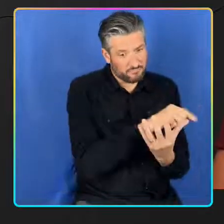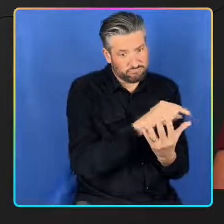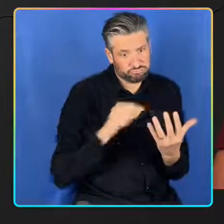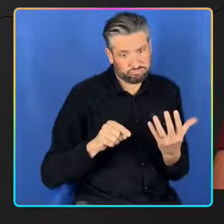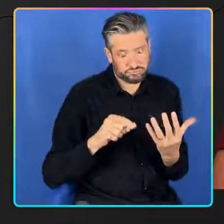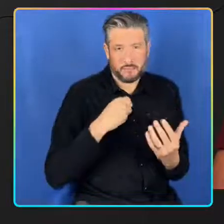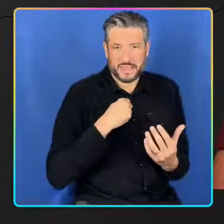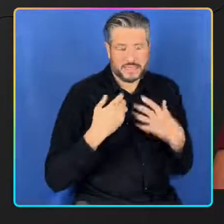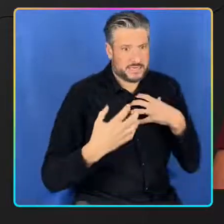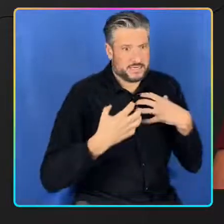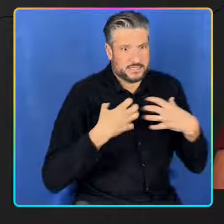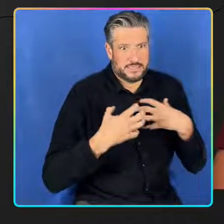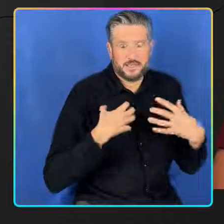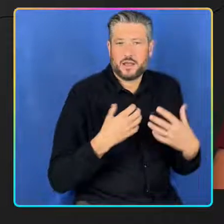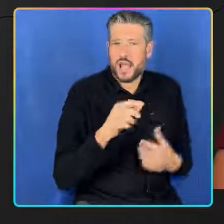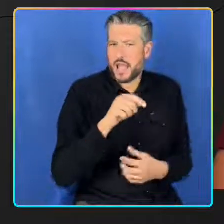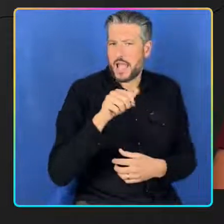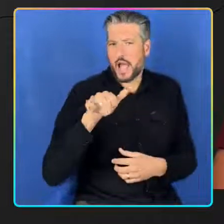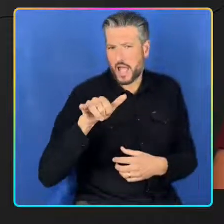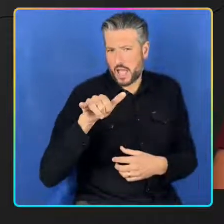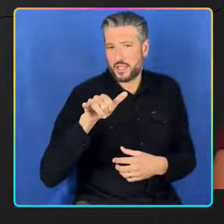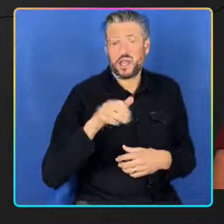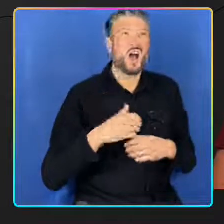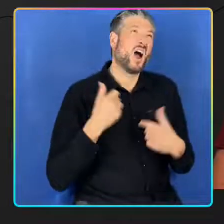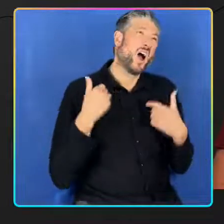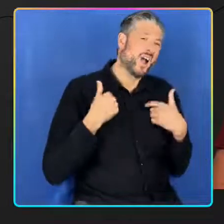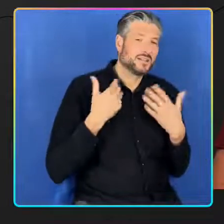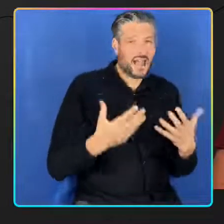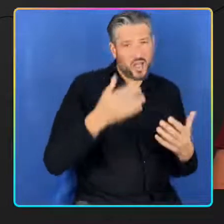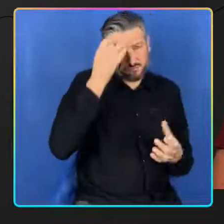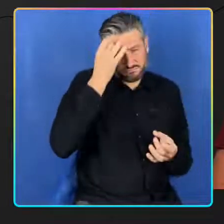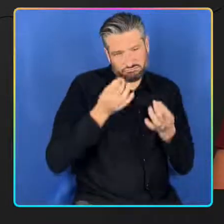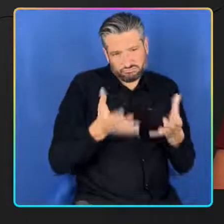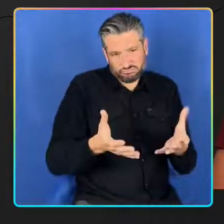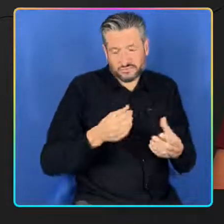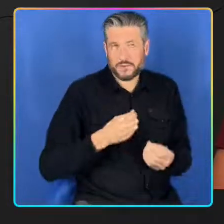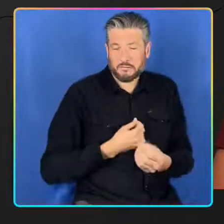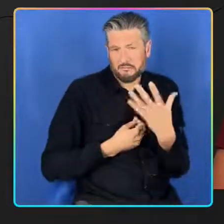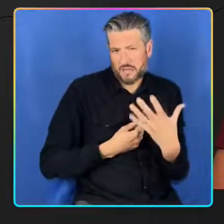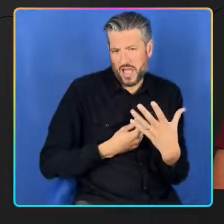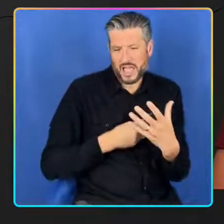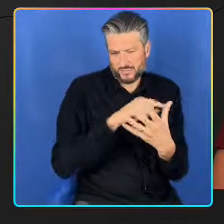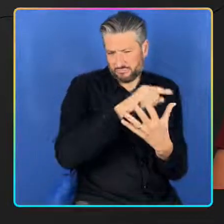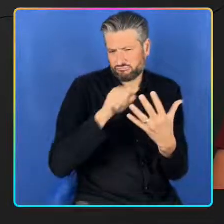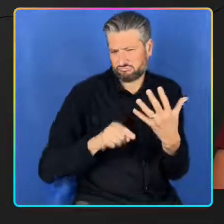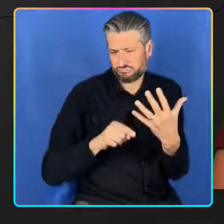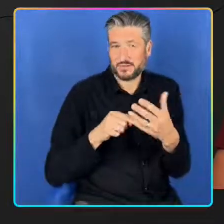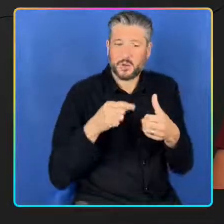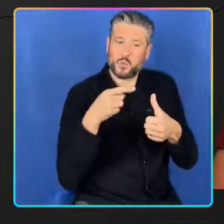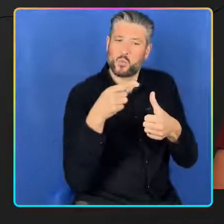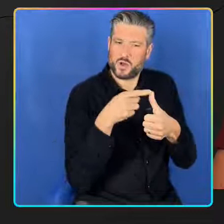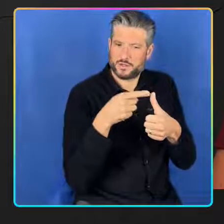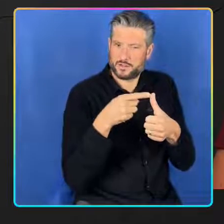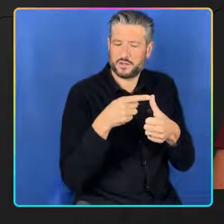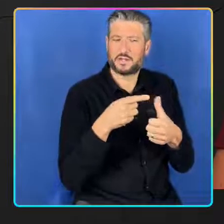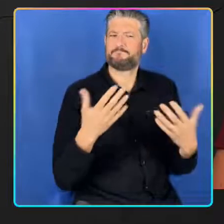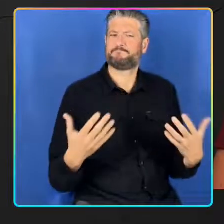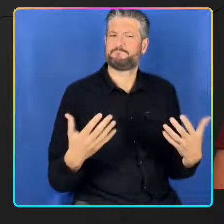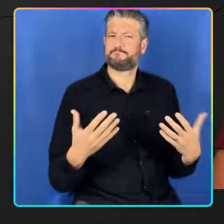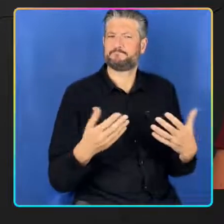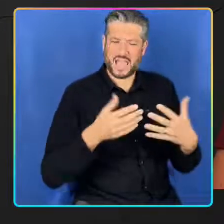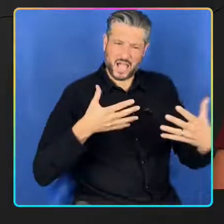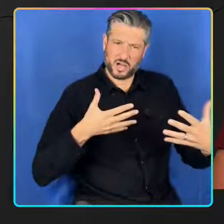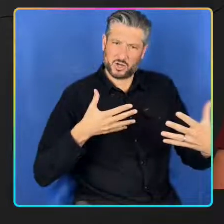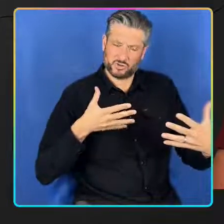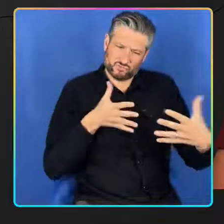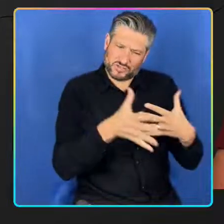just going to list a couple of them, and these are all in like the top 5. So number 1, lack of transparency in complex models. Like